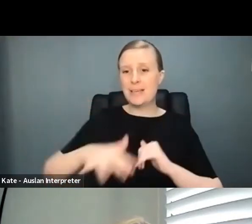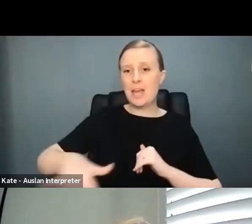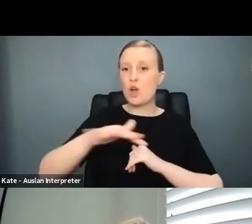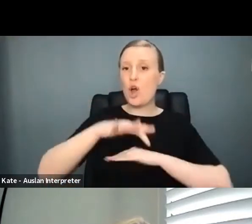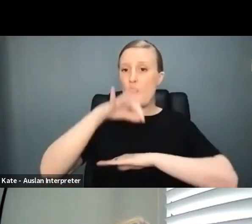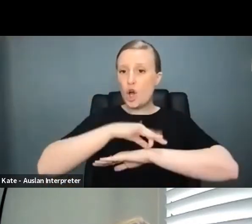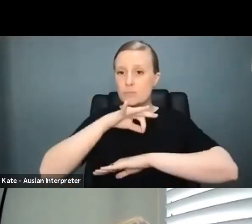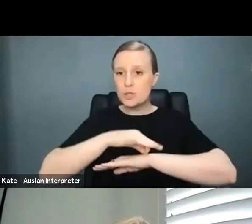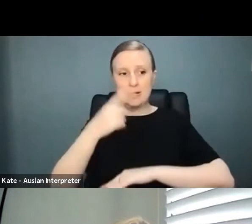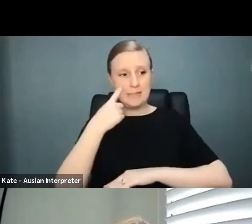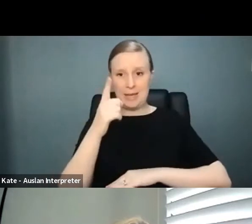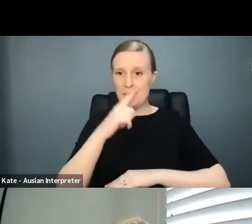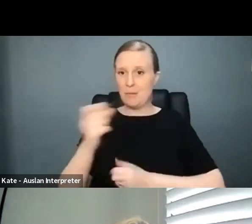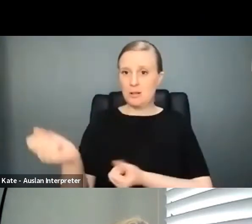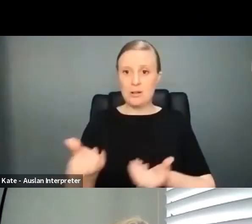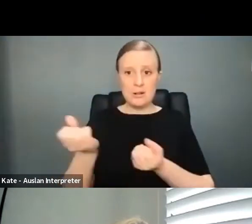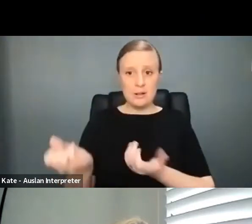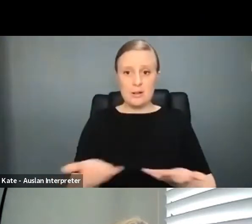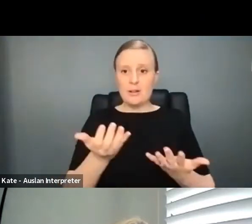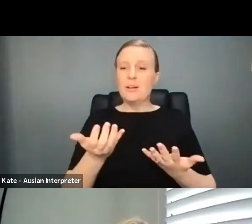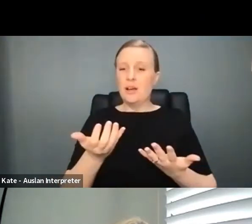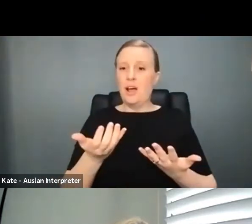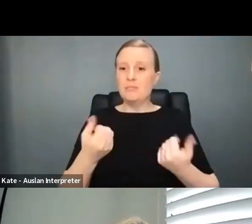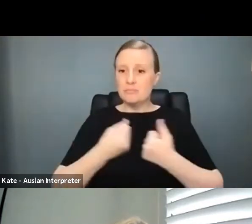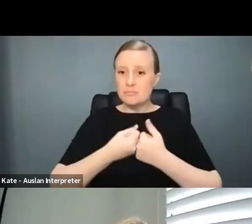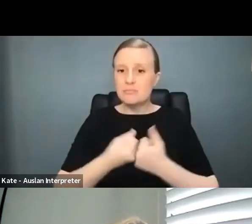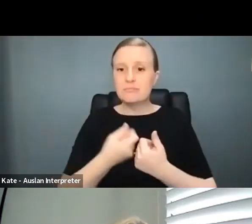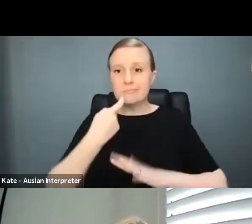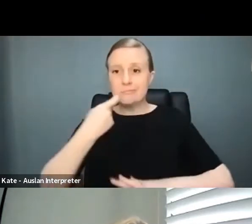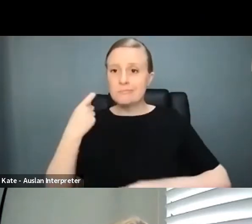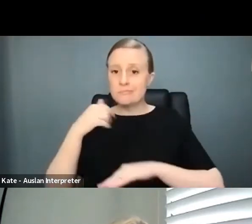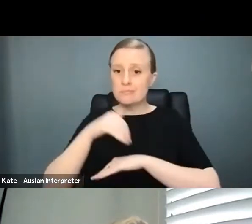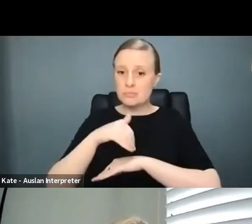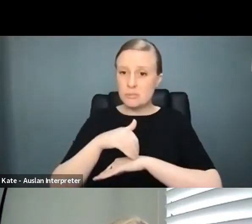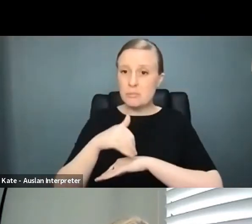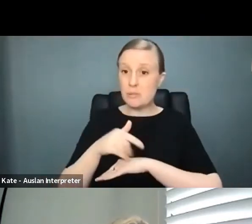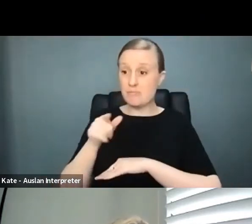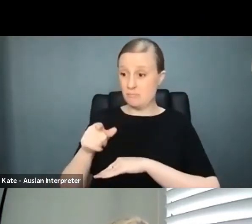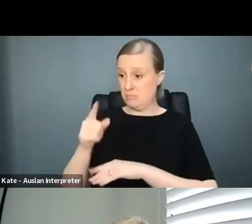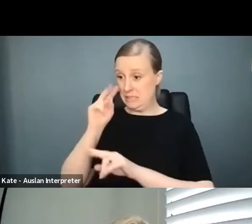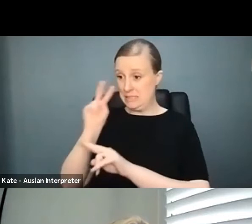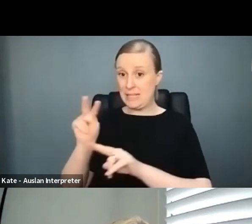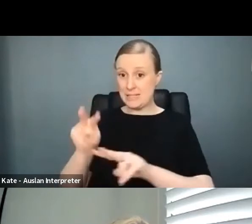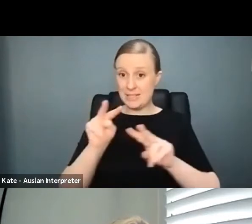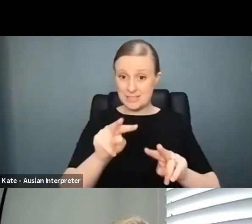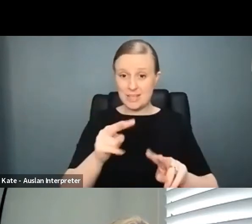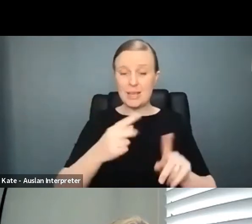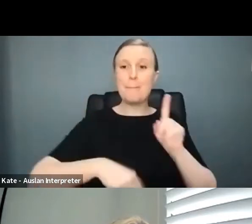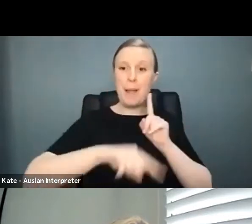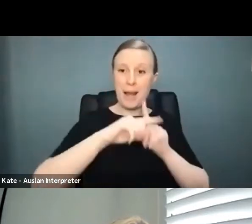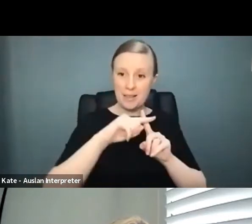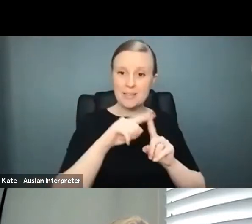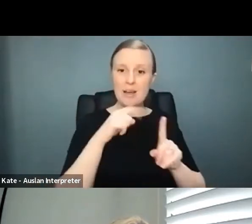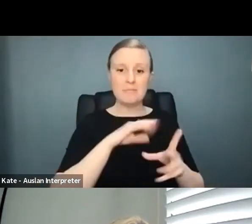of the Emerging Drugs Network of Australia project that is in with Victoria and has been running for the last